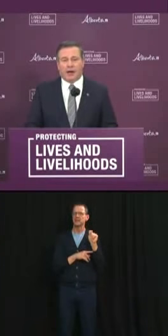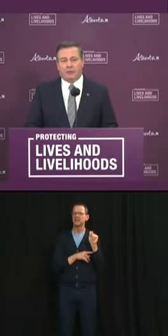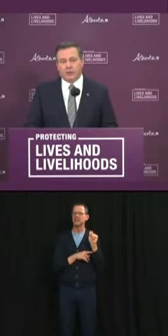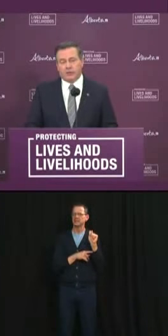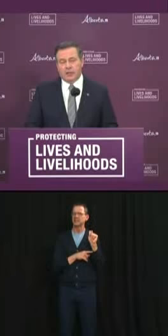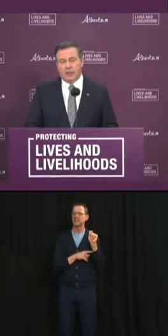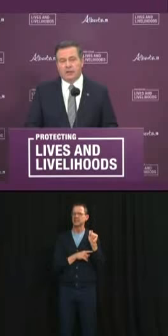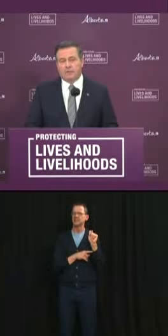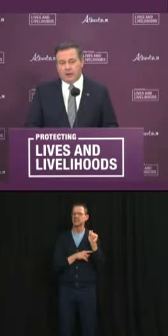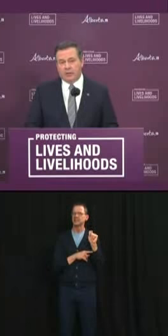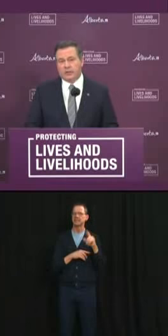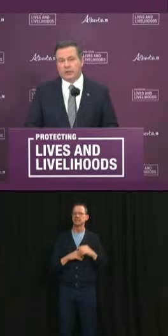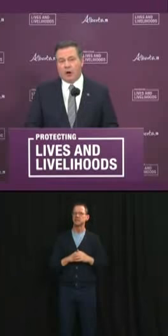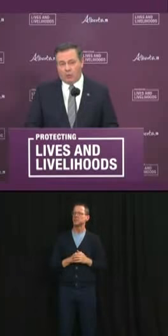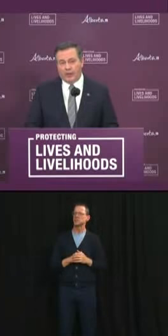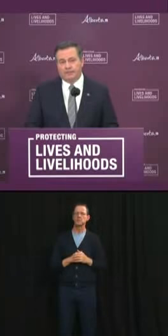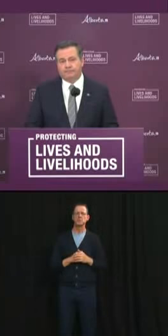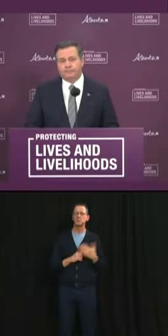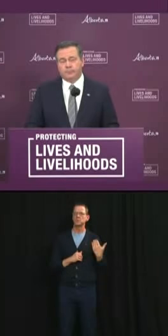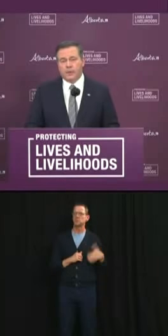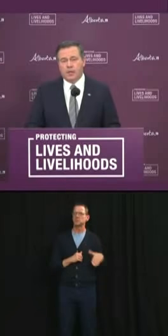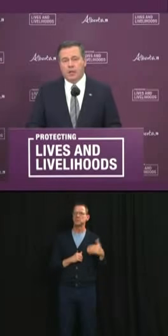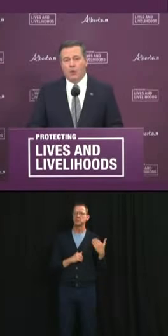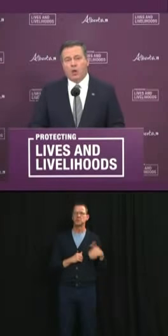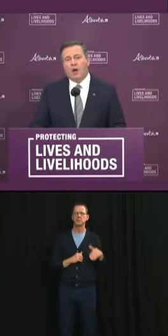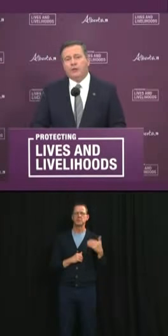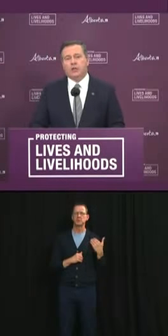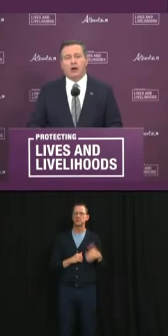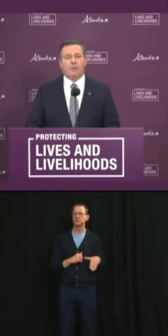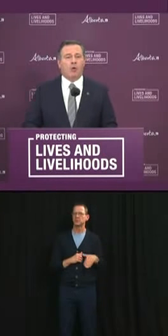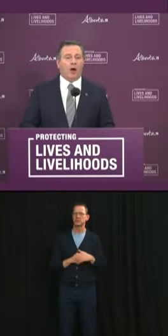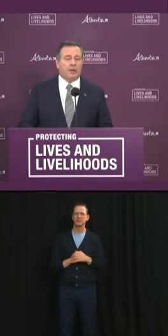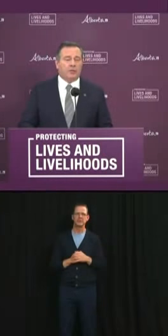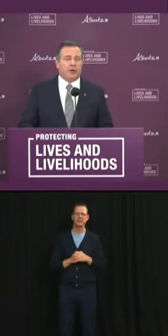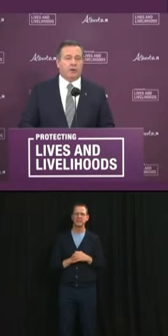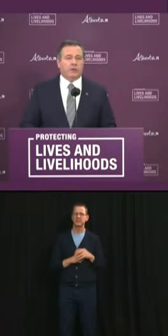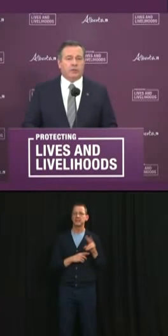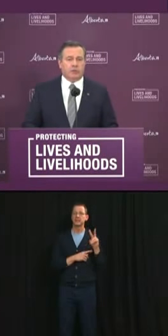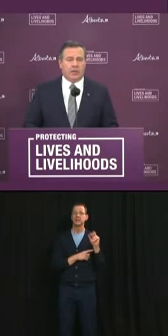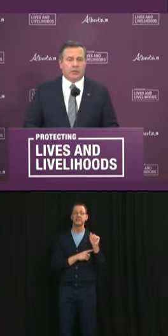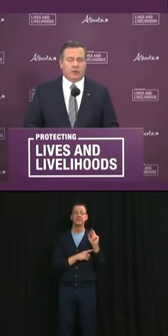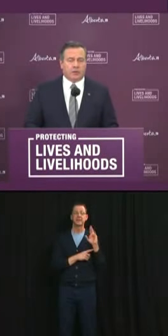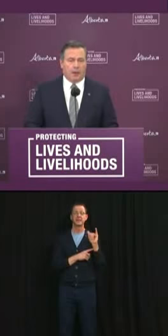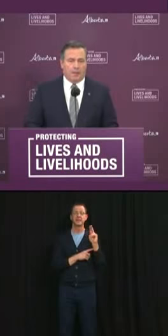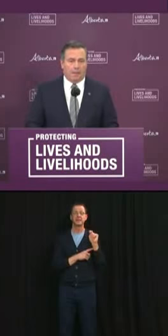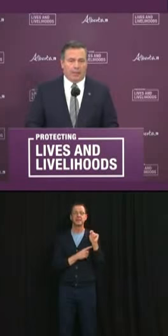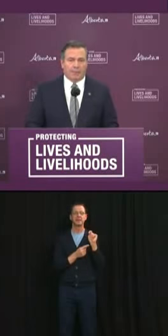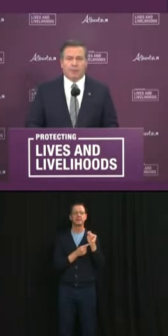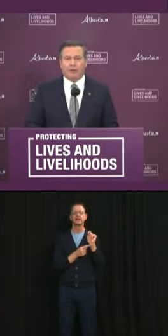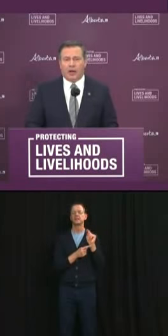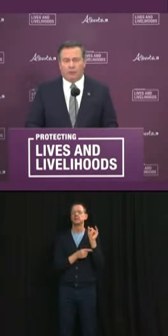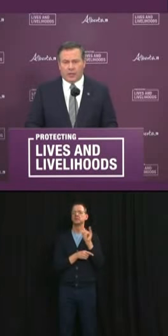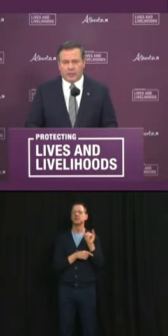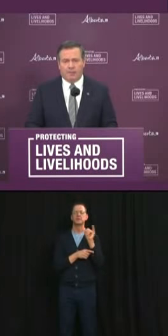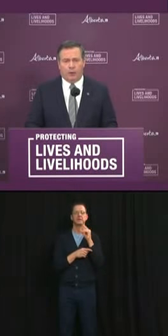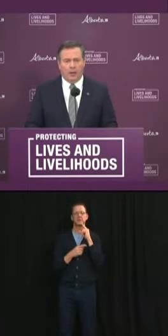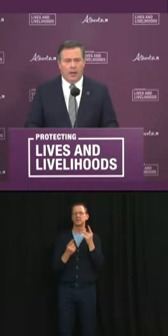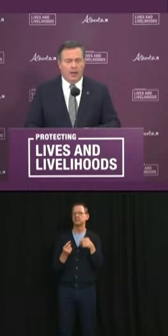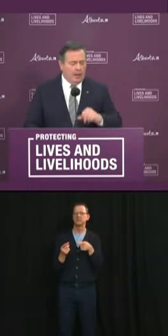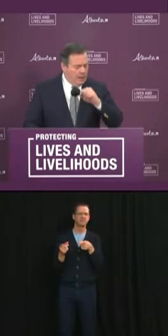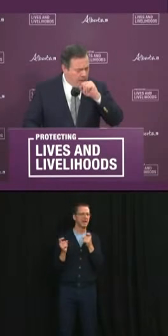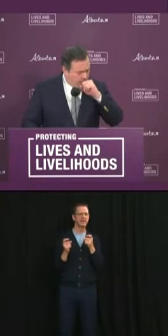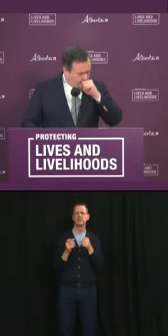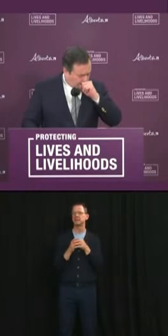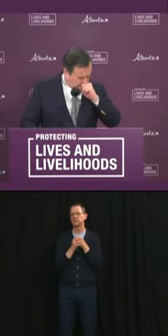and the virus, the variants are winning. We often talk about why these variants are so dangerous, but let me provide one example.